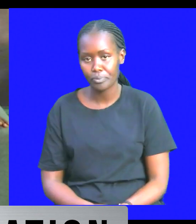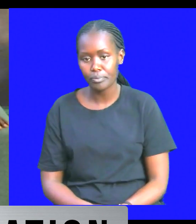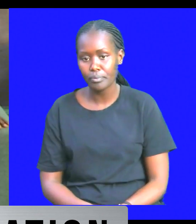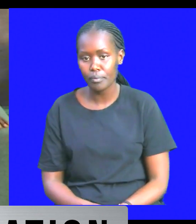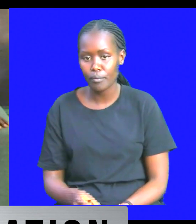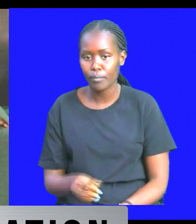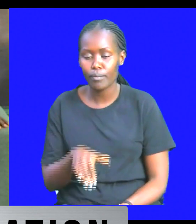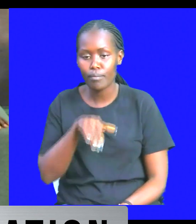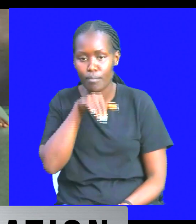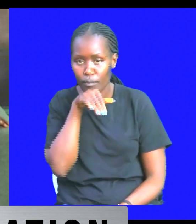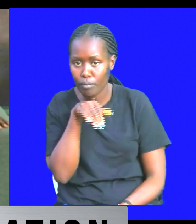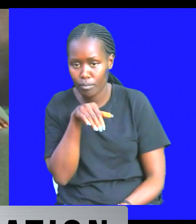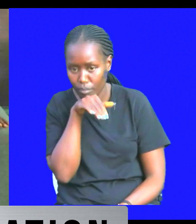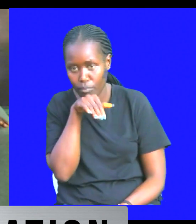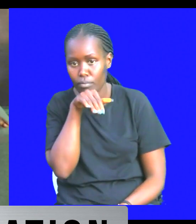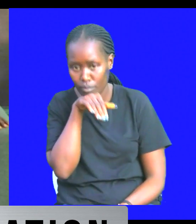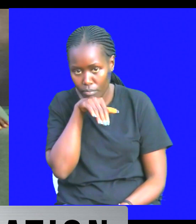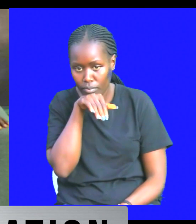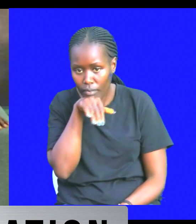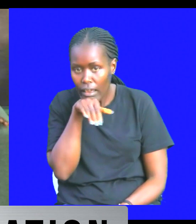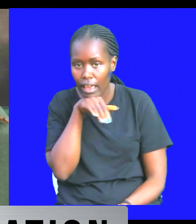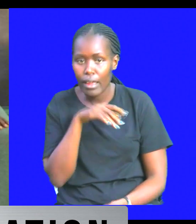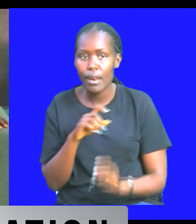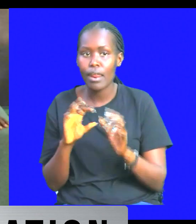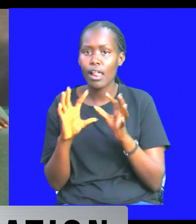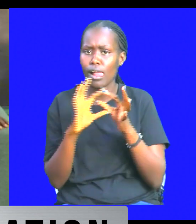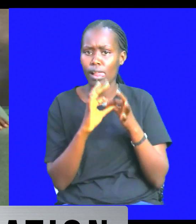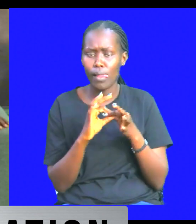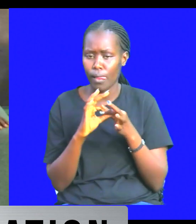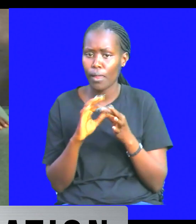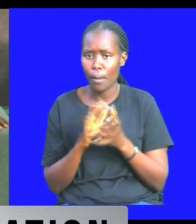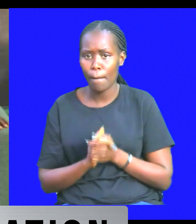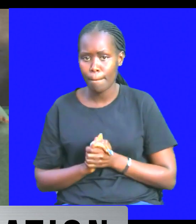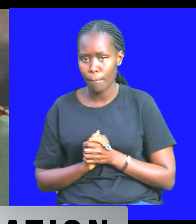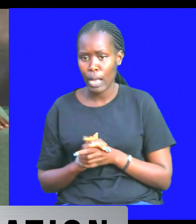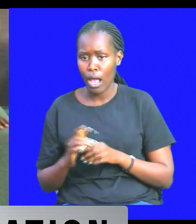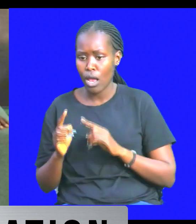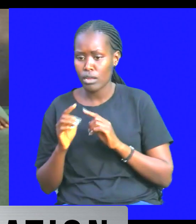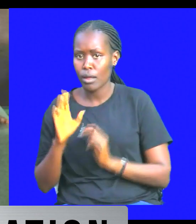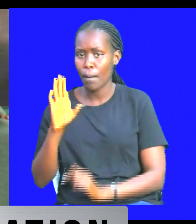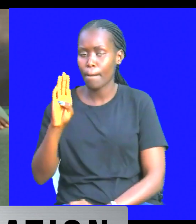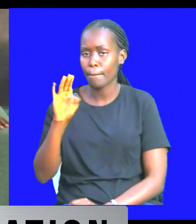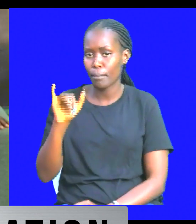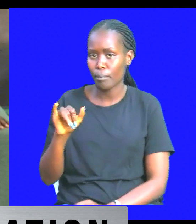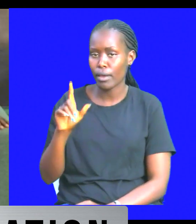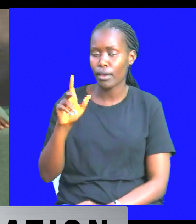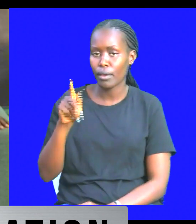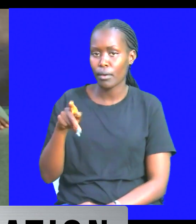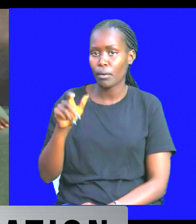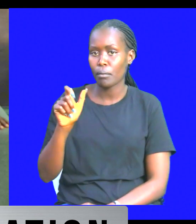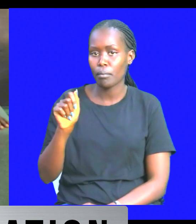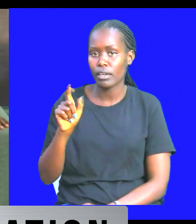Raila Odinga and Azimio, bipartisan talks. And the bipartisan talks. And the